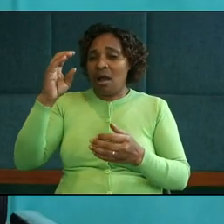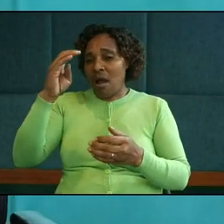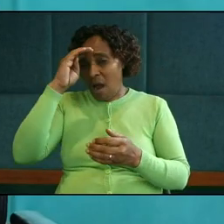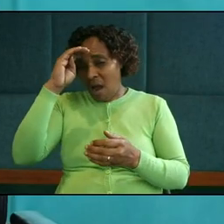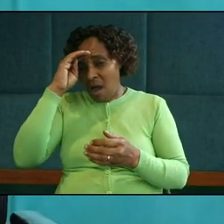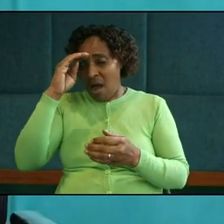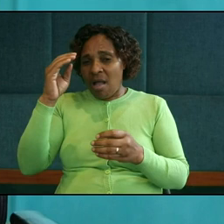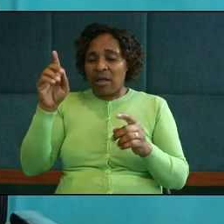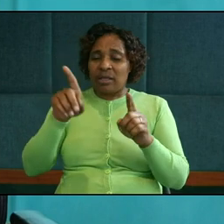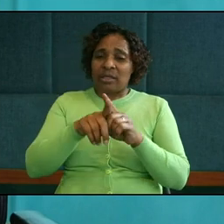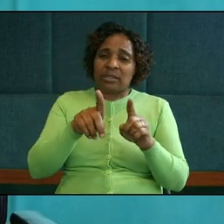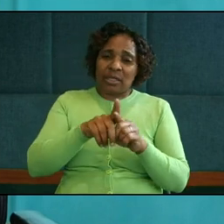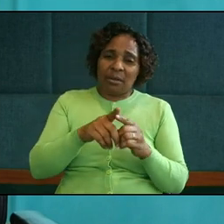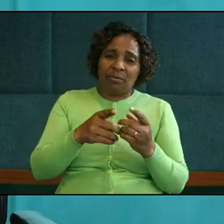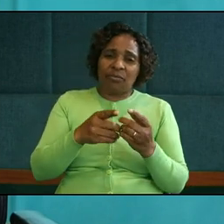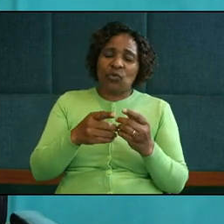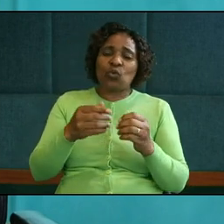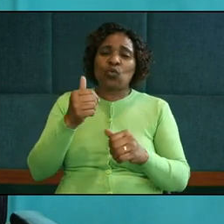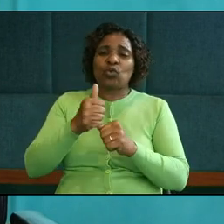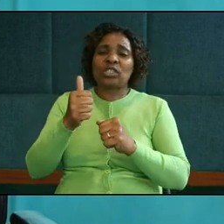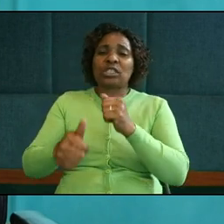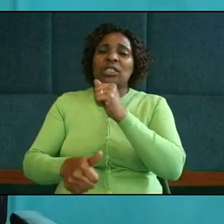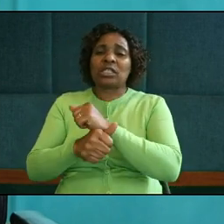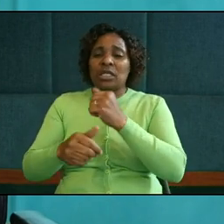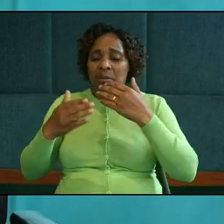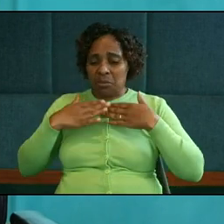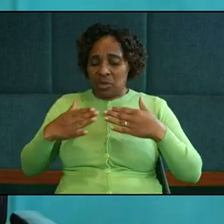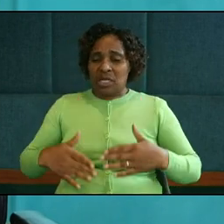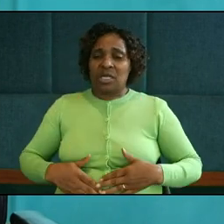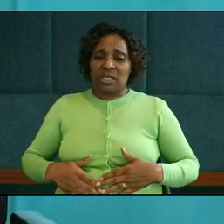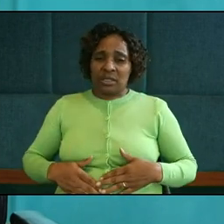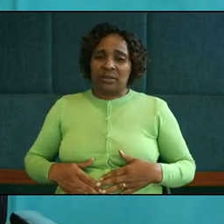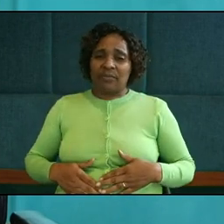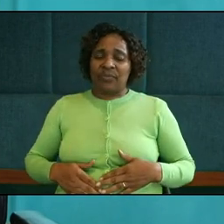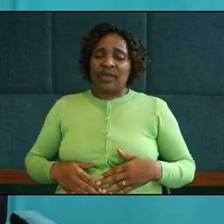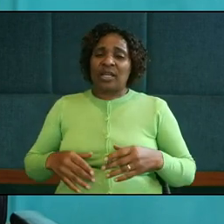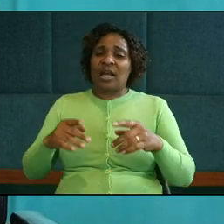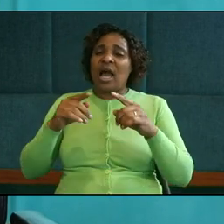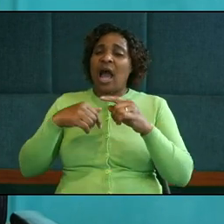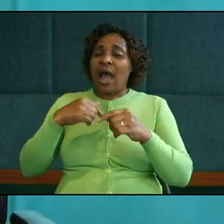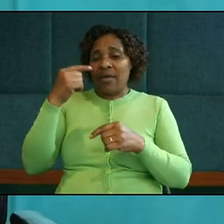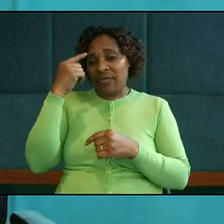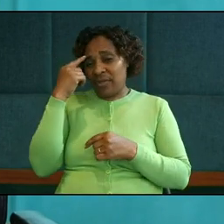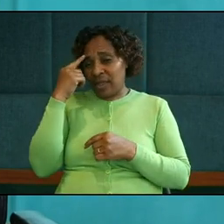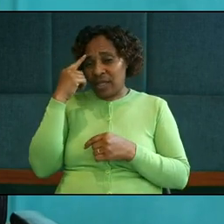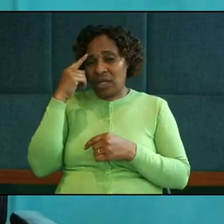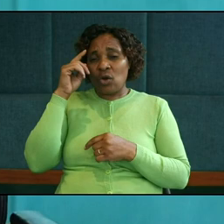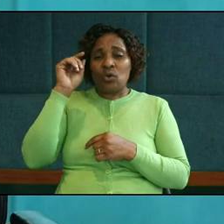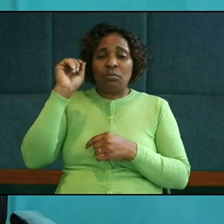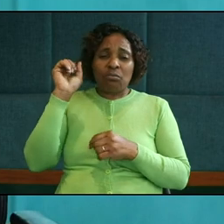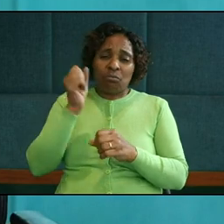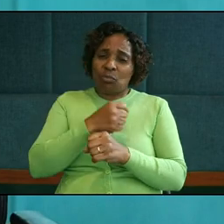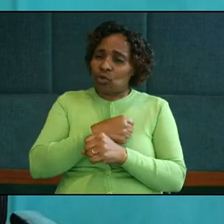such stuff, and it's harmful to our bodies. And I think we should